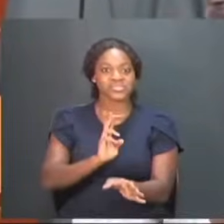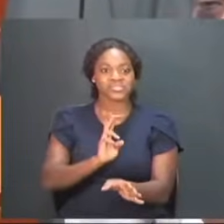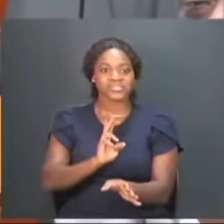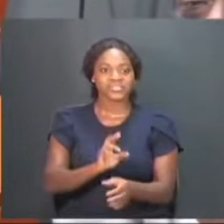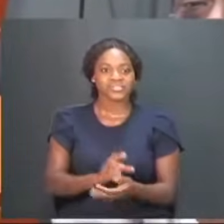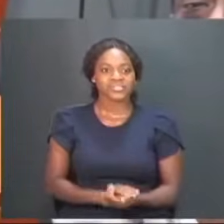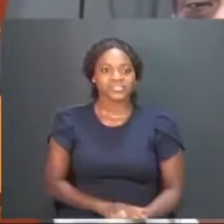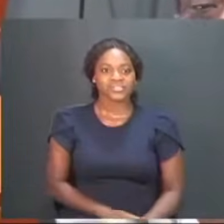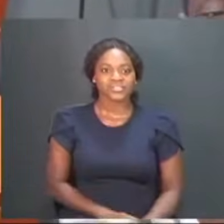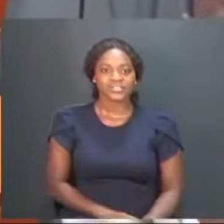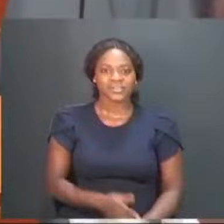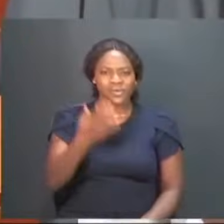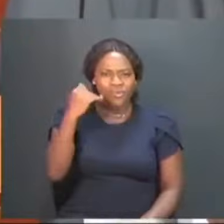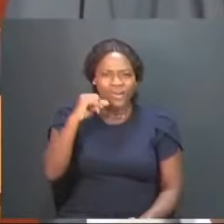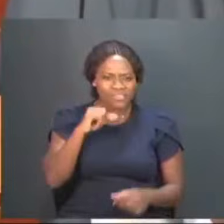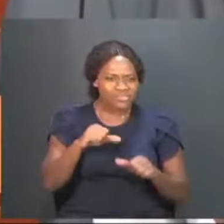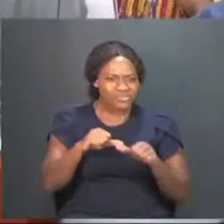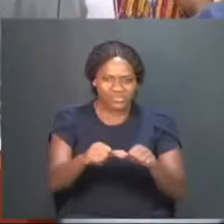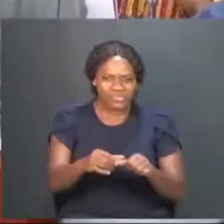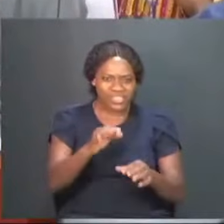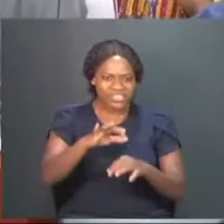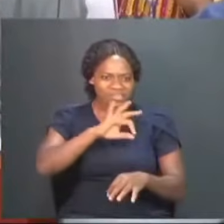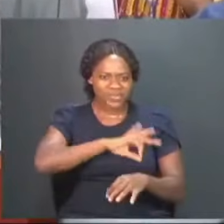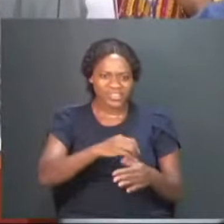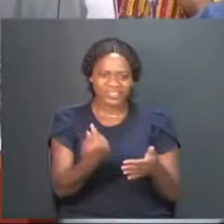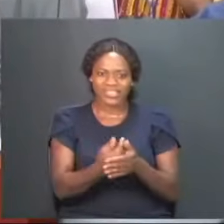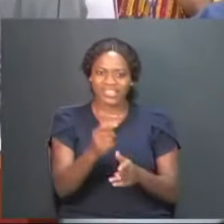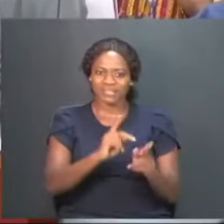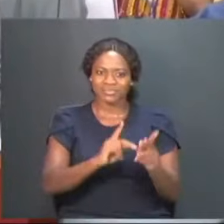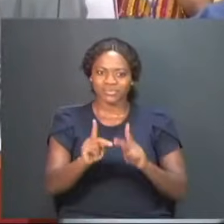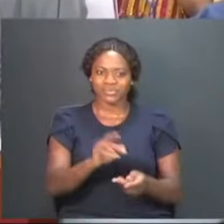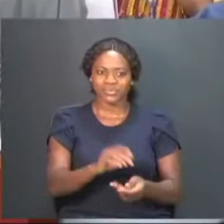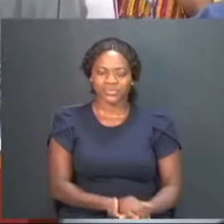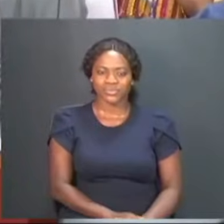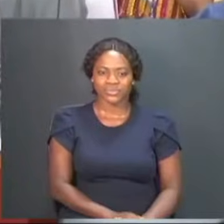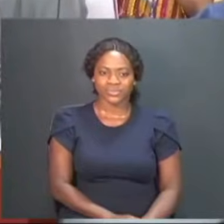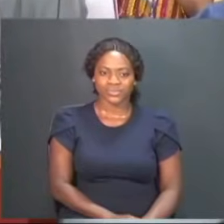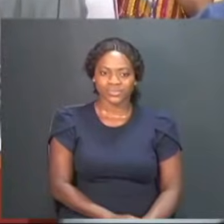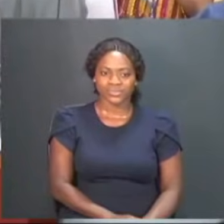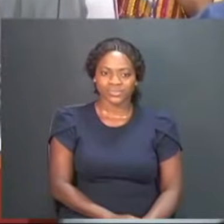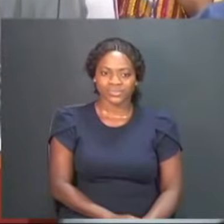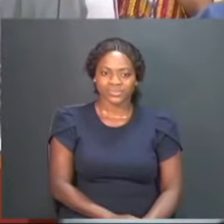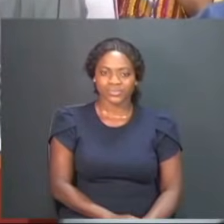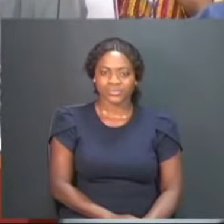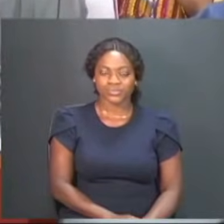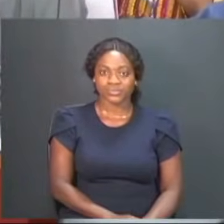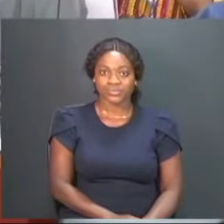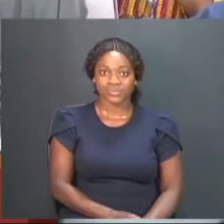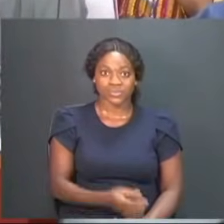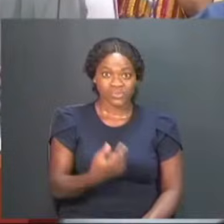why would you go with it if it's in the best interest of the country? We told you so.